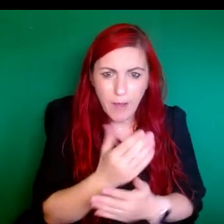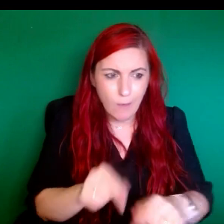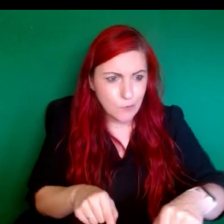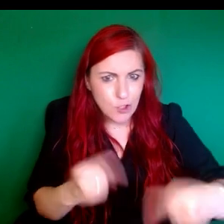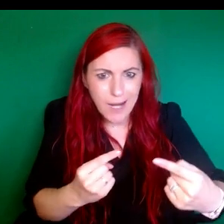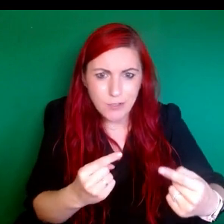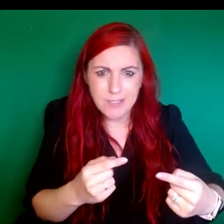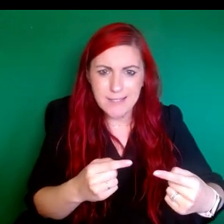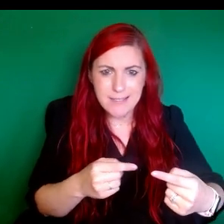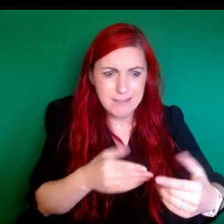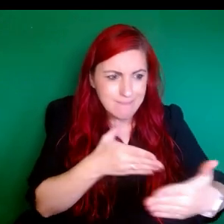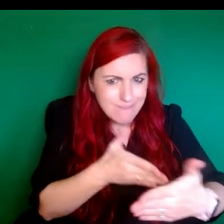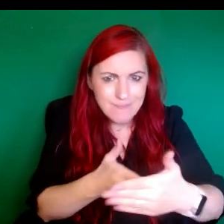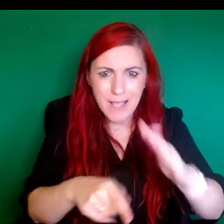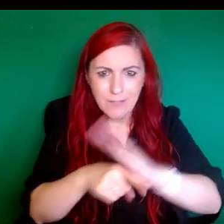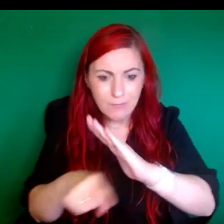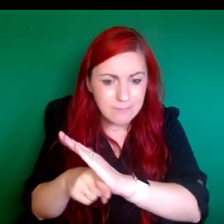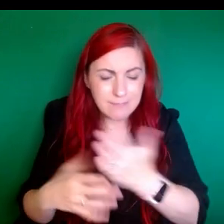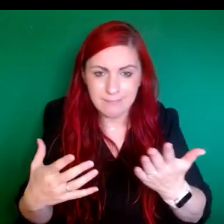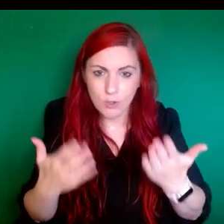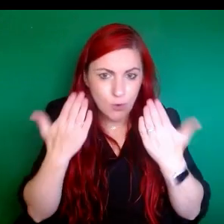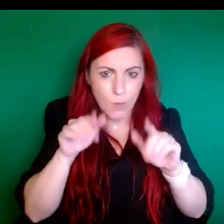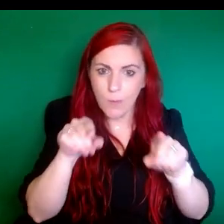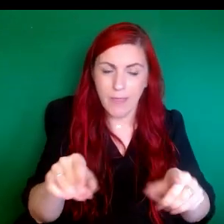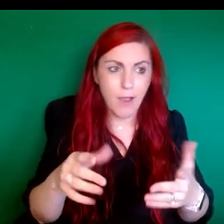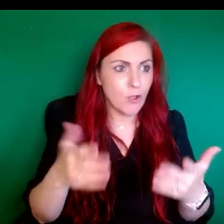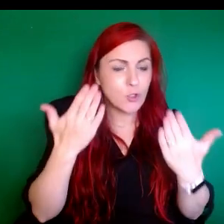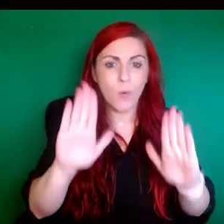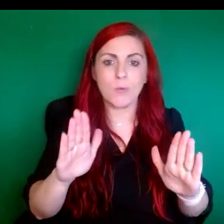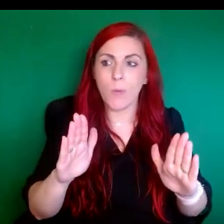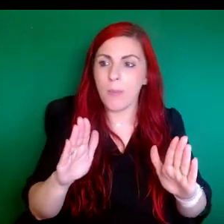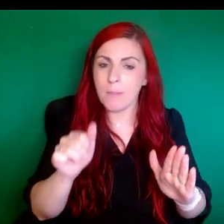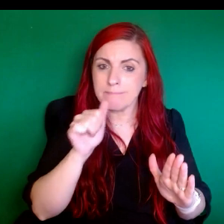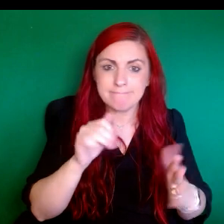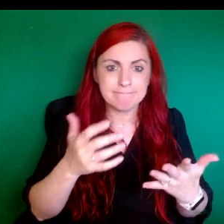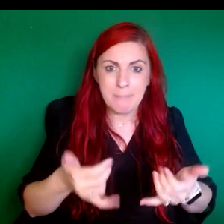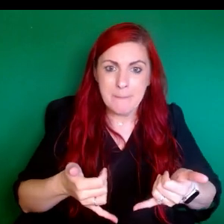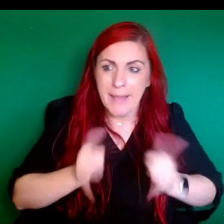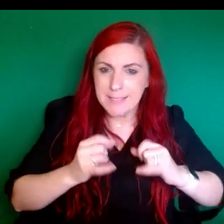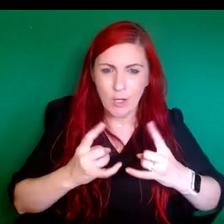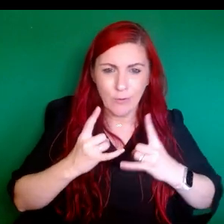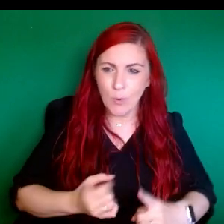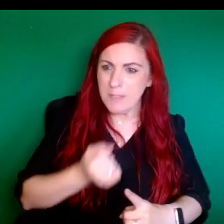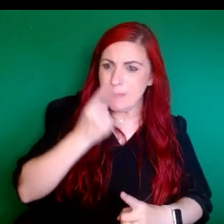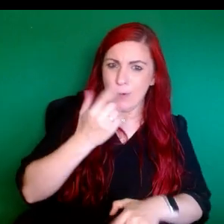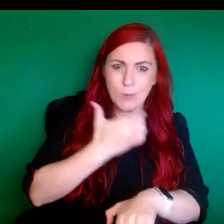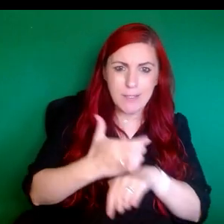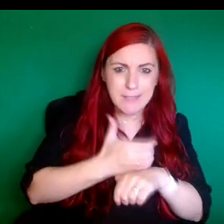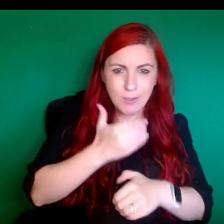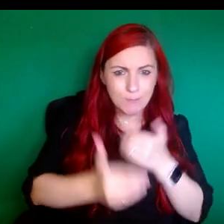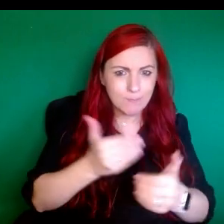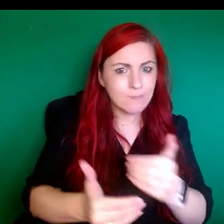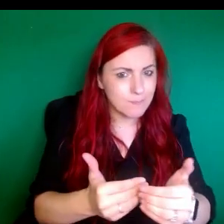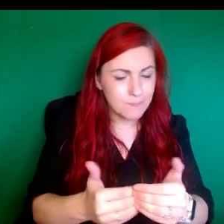and determination of the human spirit. I will come back to this in a moment. Aisling has also already mentioned some